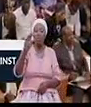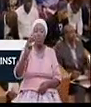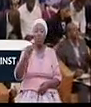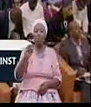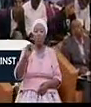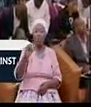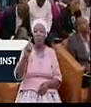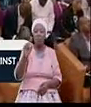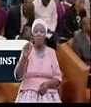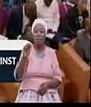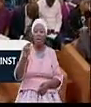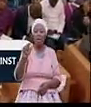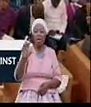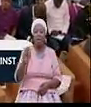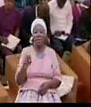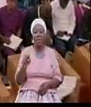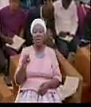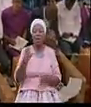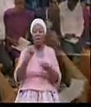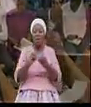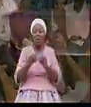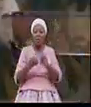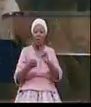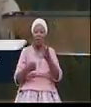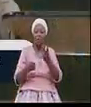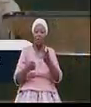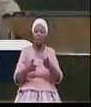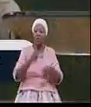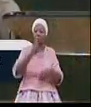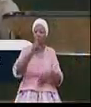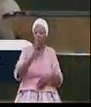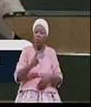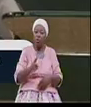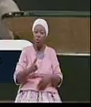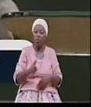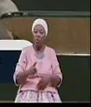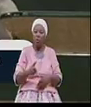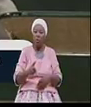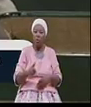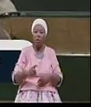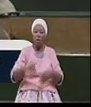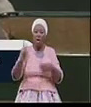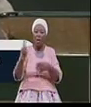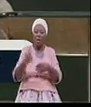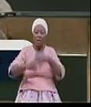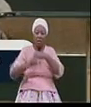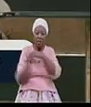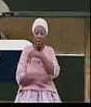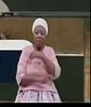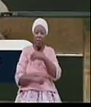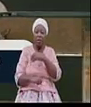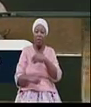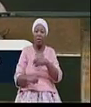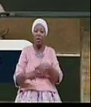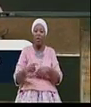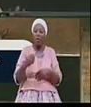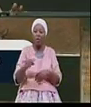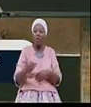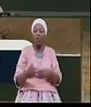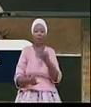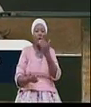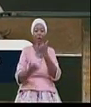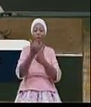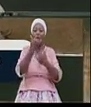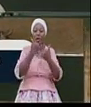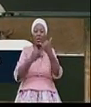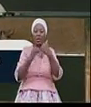two, definite discipline of offending ministers